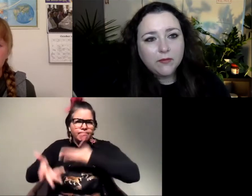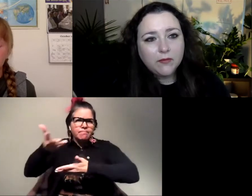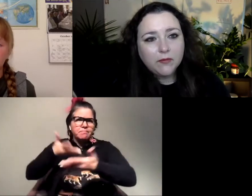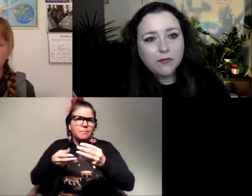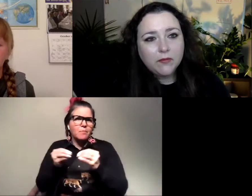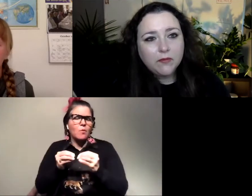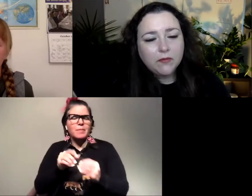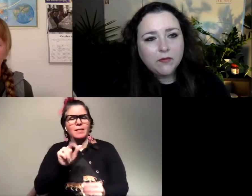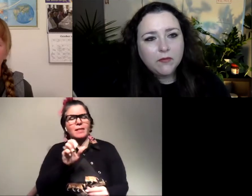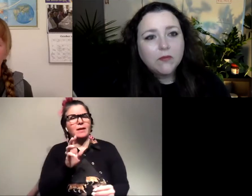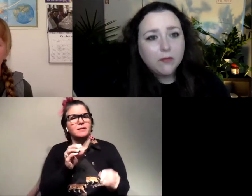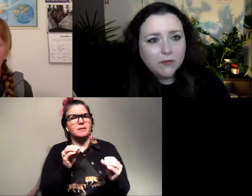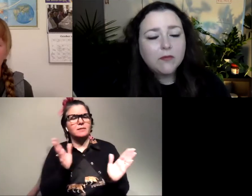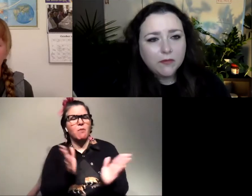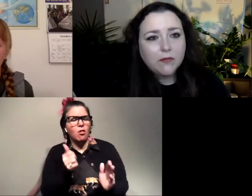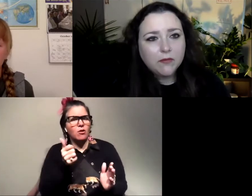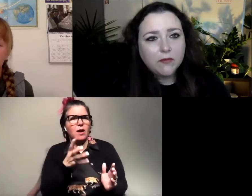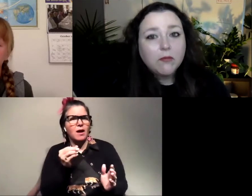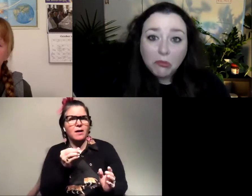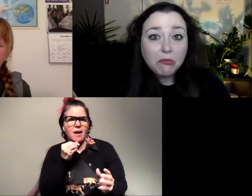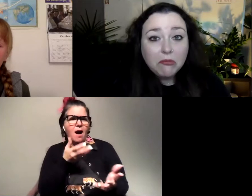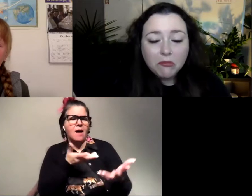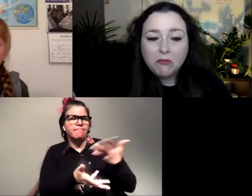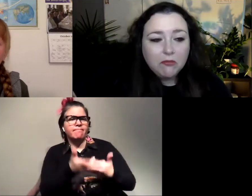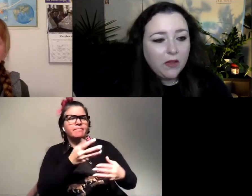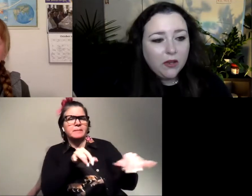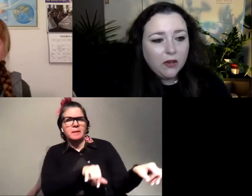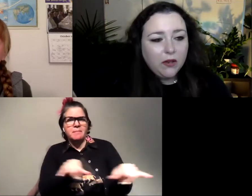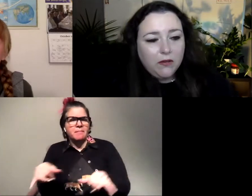whereas lakes might be smaller and not mix as often.